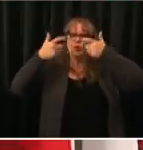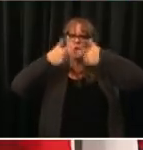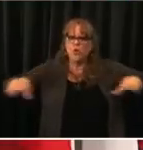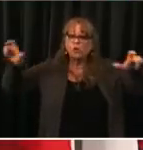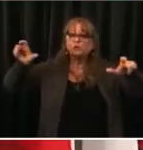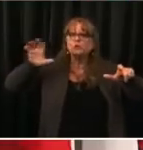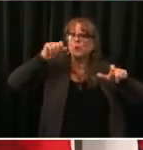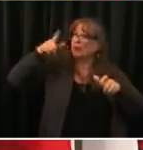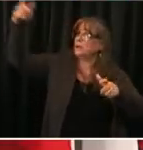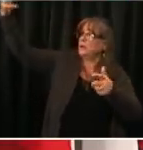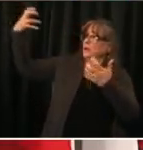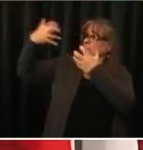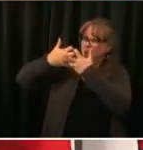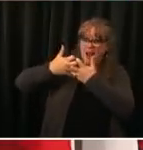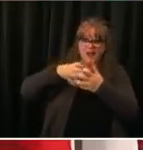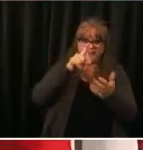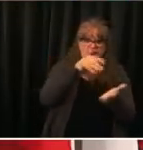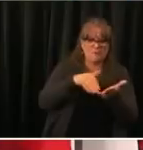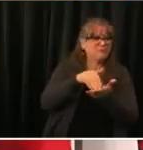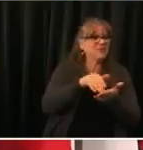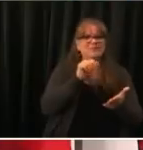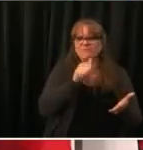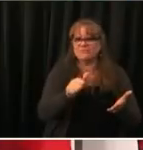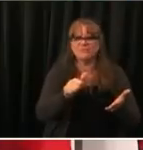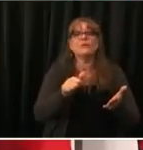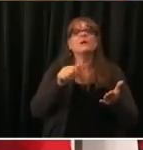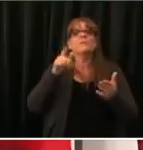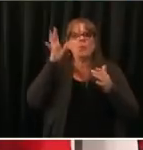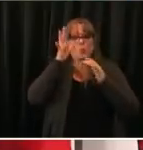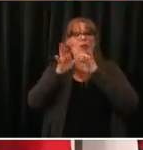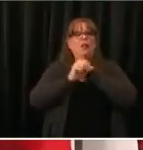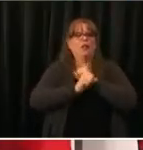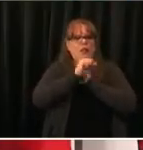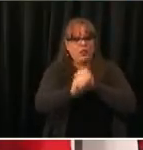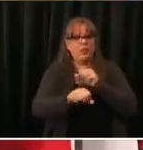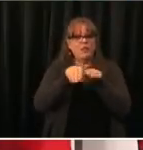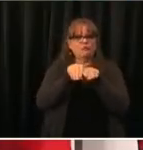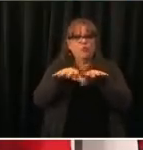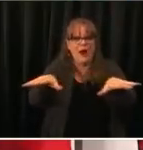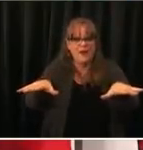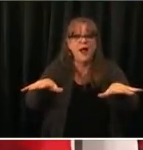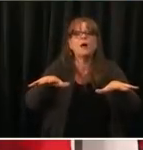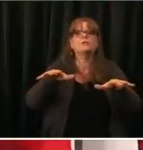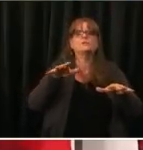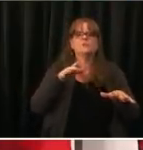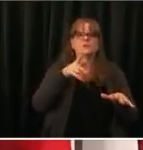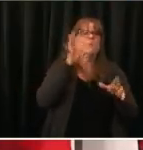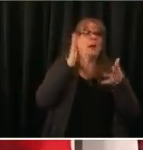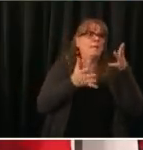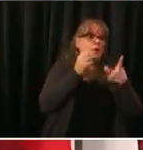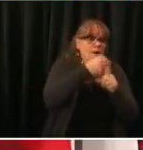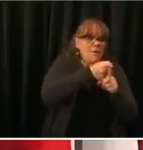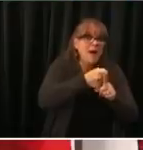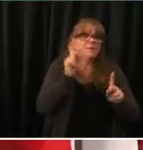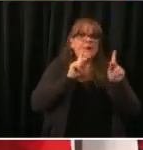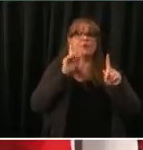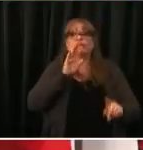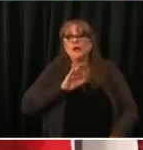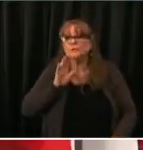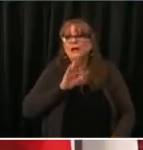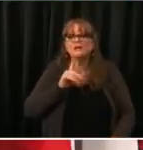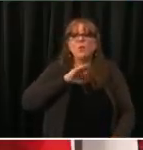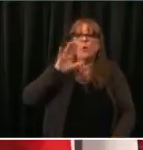be further parsed because there will be simply too many frustrated people in a group of 1 million people. If we're still only doing 90 or 100,000 a week